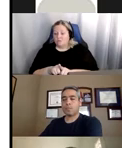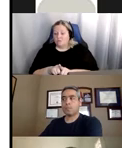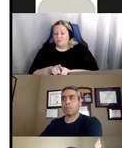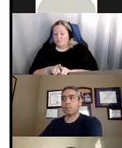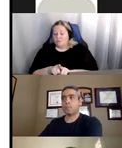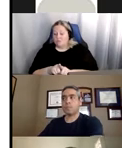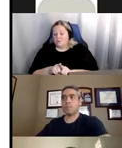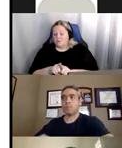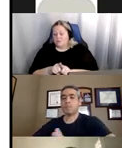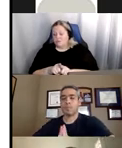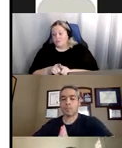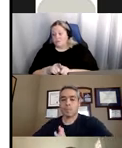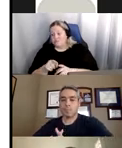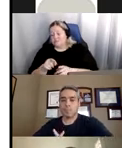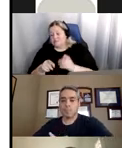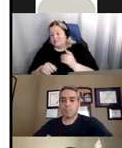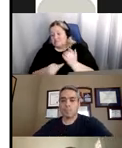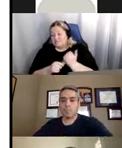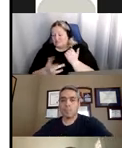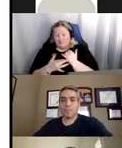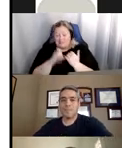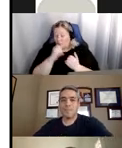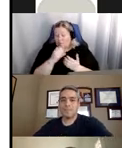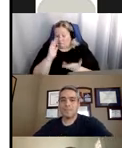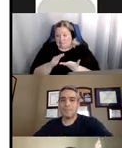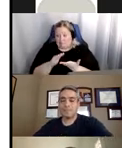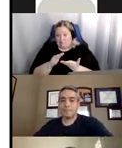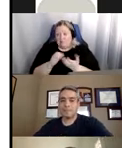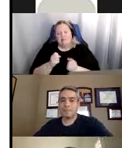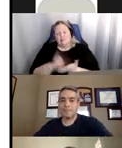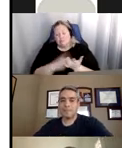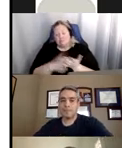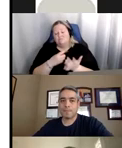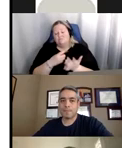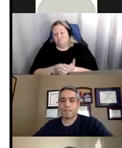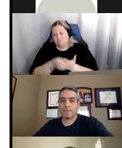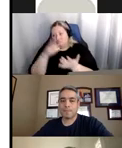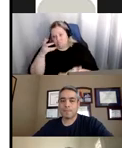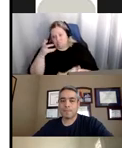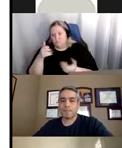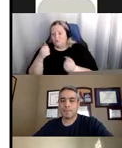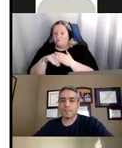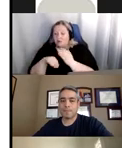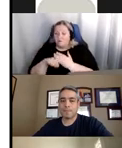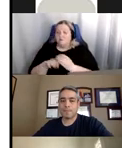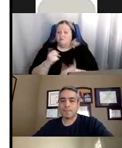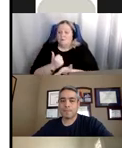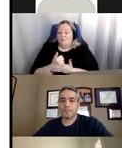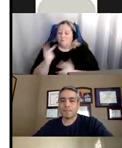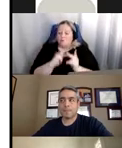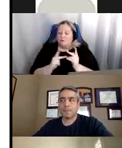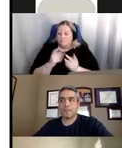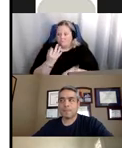not always inexpensive. And so we do have some avenues to help people out financially so that they